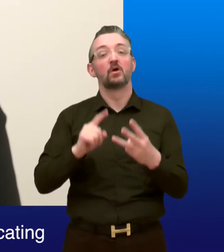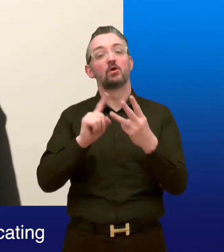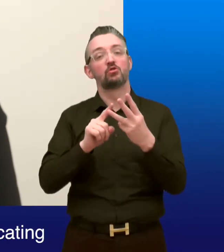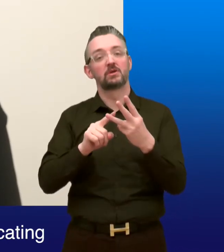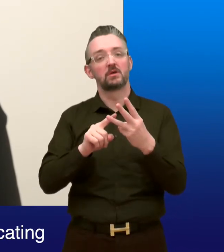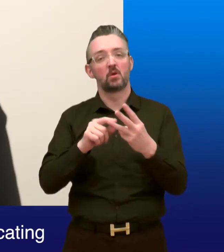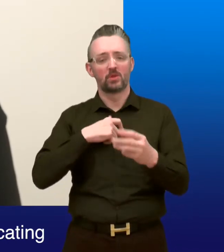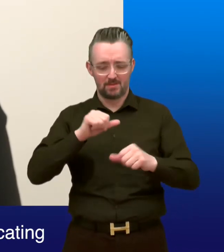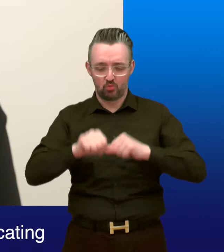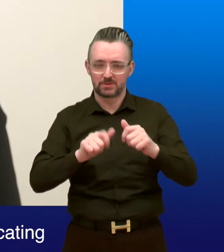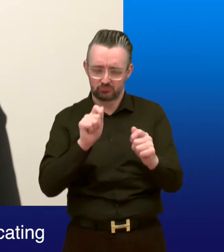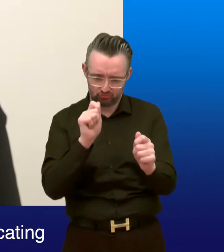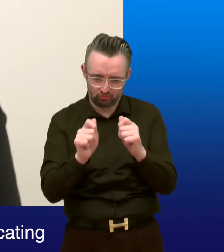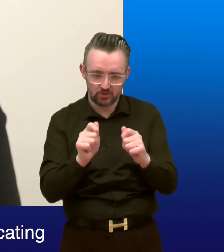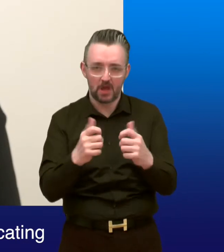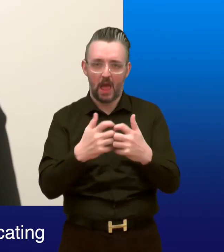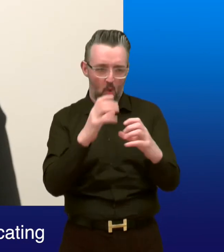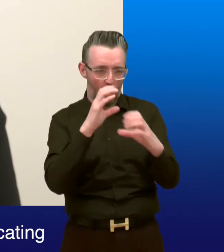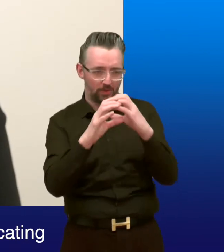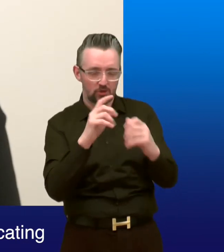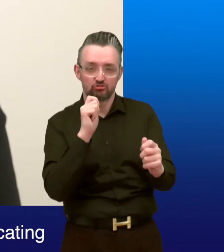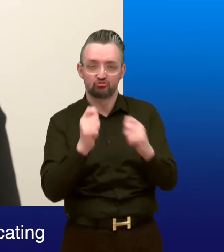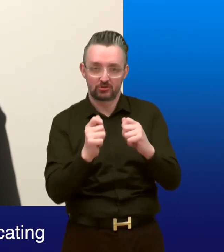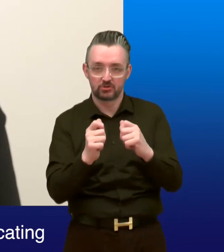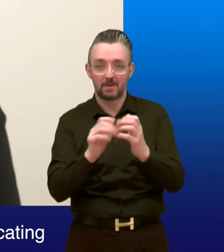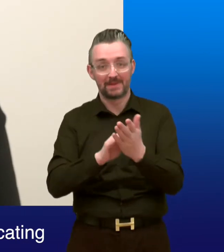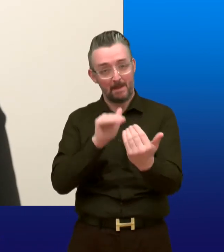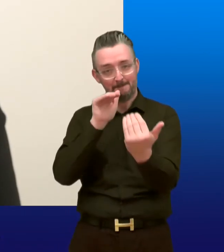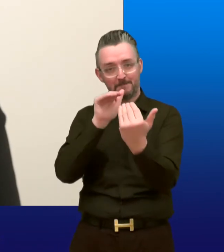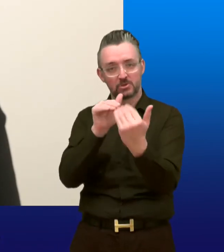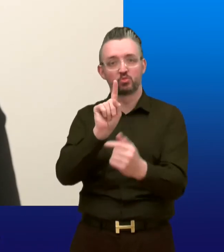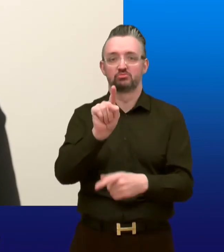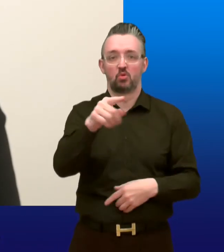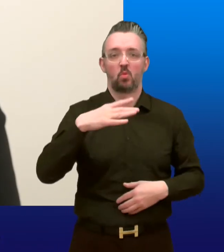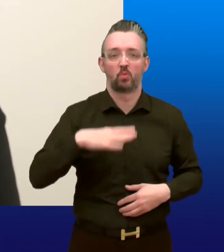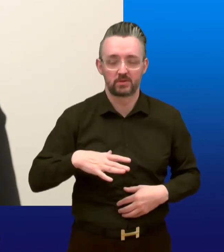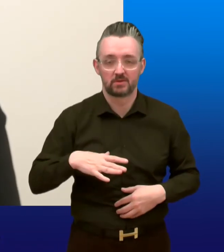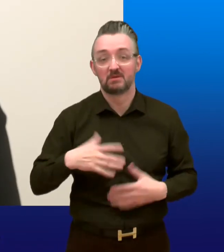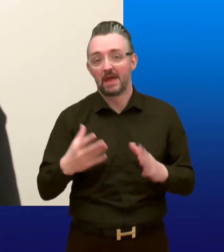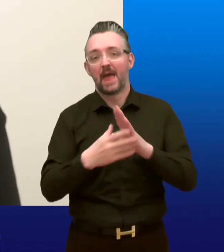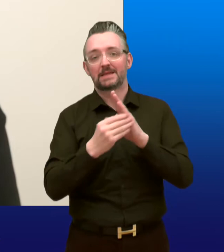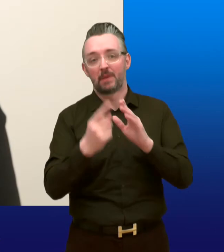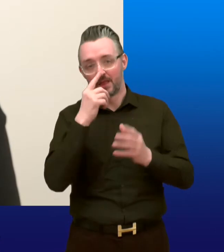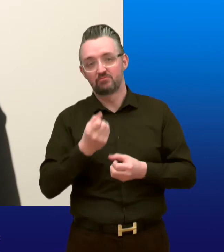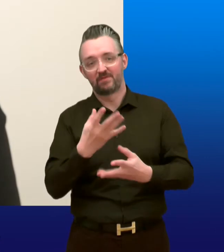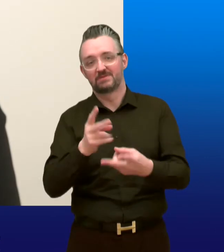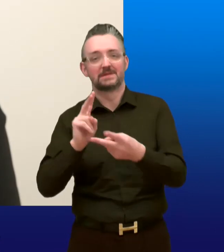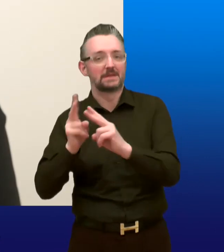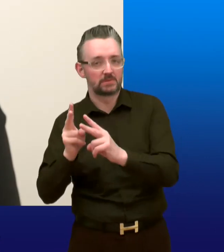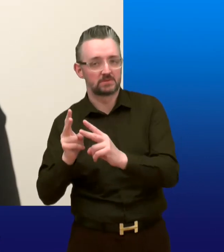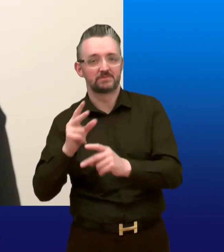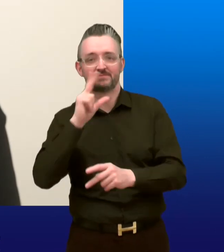3. Adapt processes and ways of communicating as much as we reasonably can to meet your needs and preferences, for example by